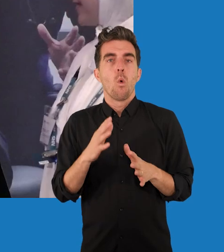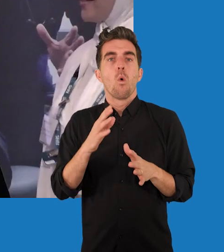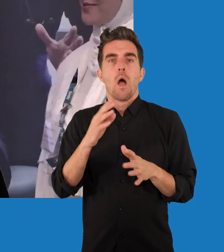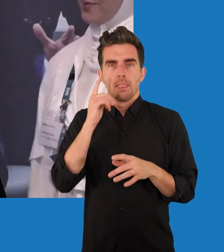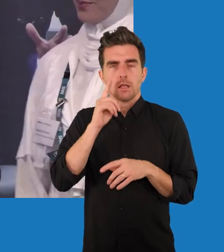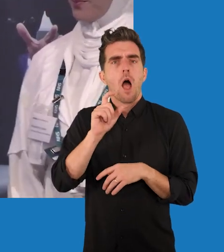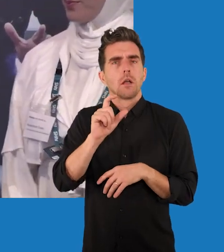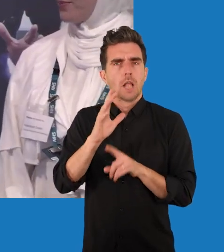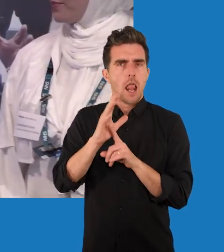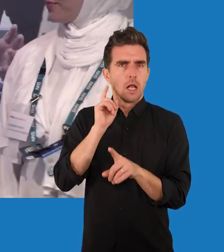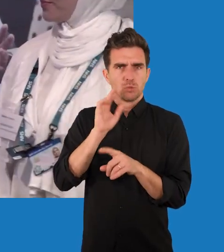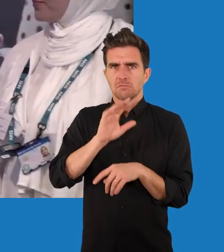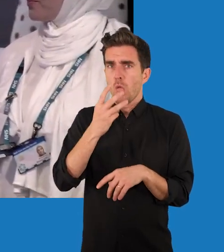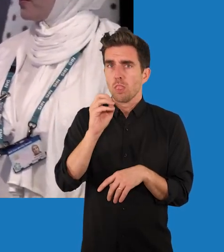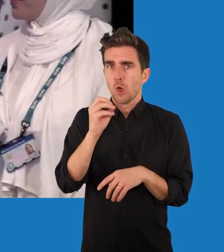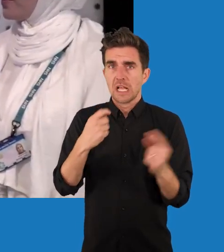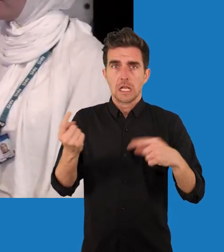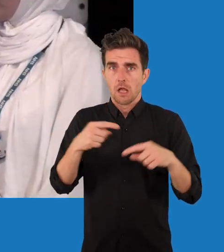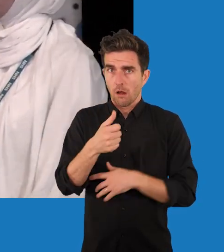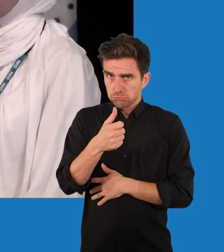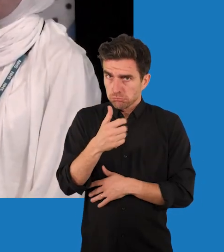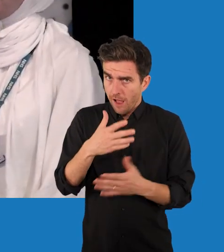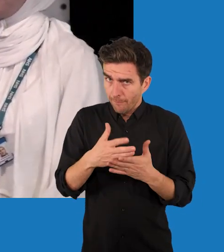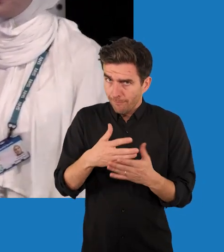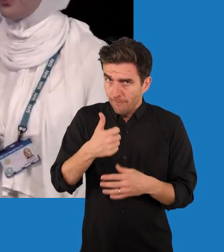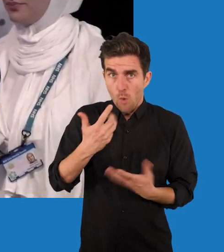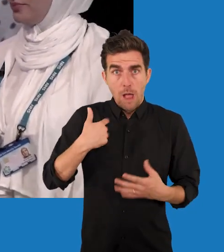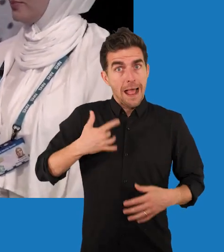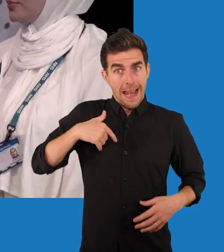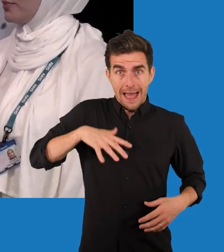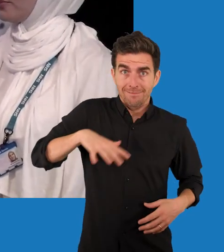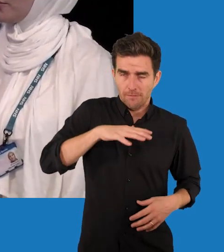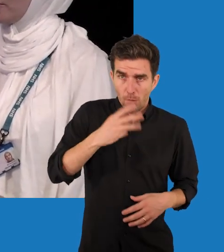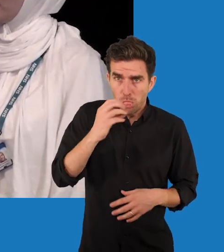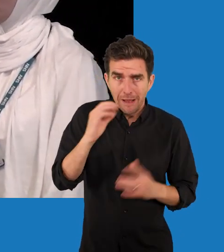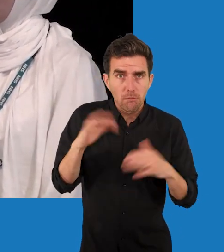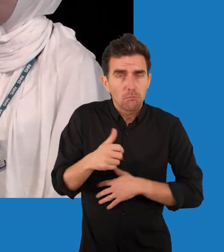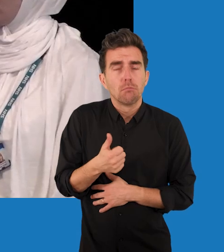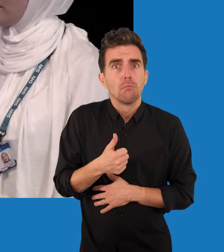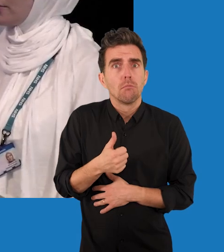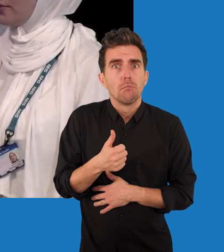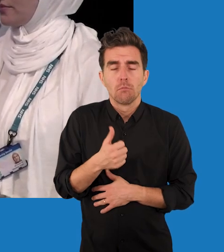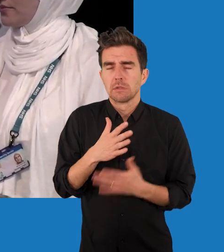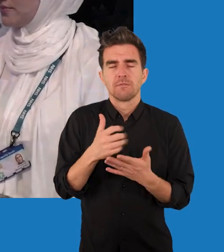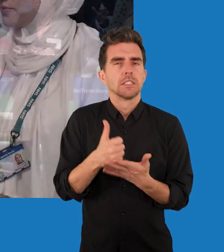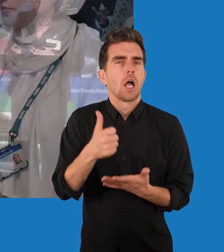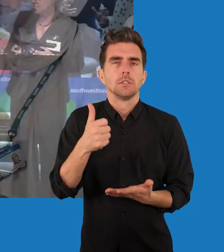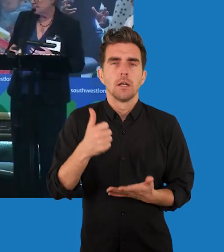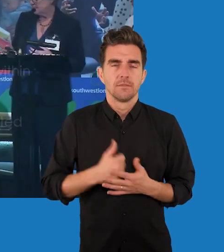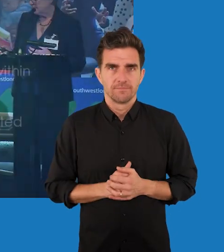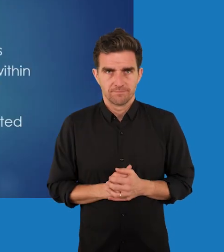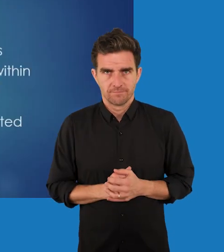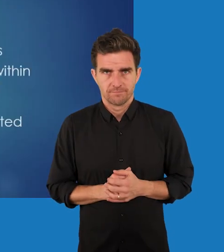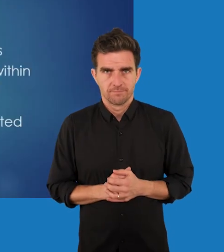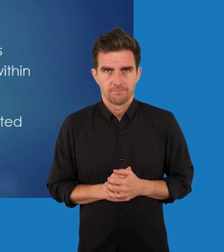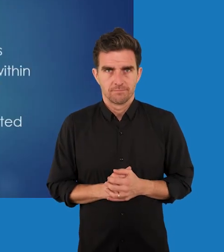So I think with the cancer one last week, you had 30 residents, which is a really good turnout for where we live, which is